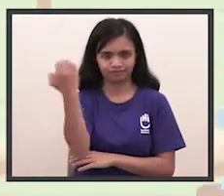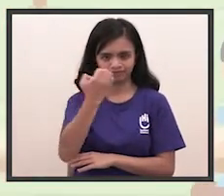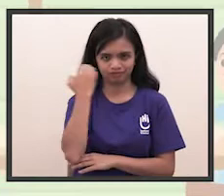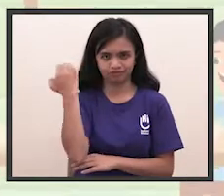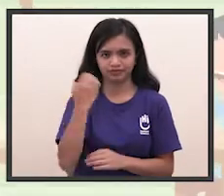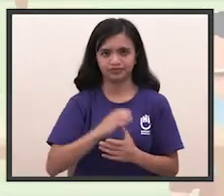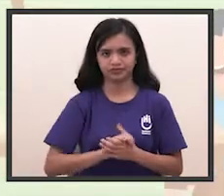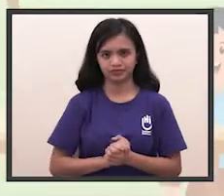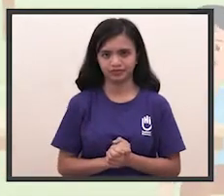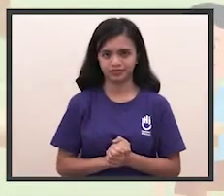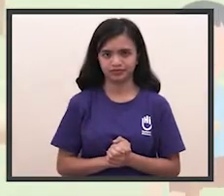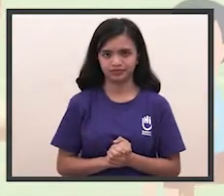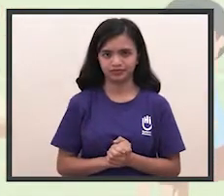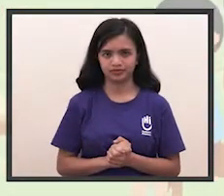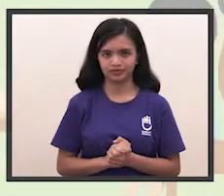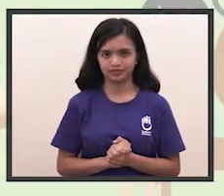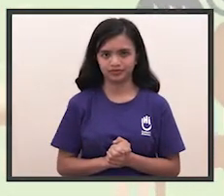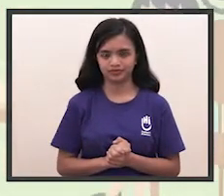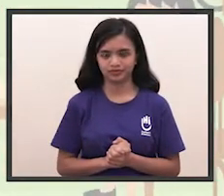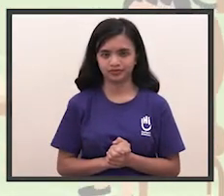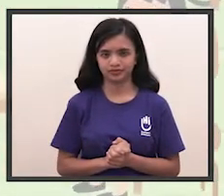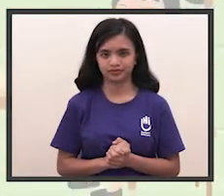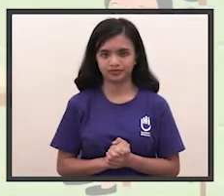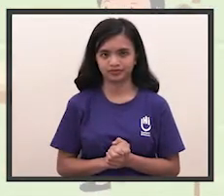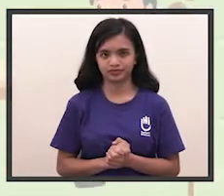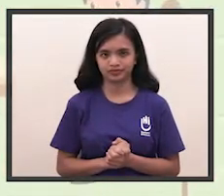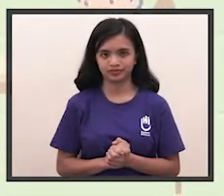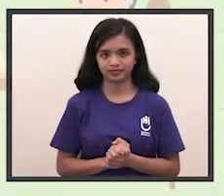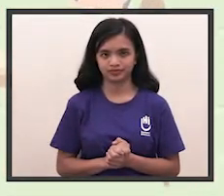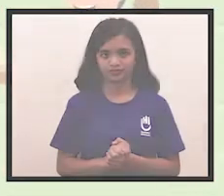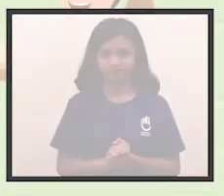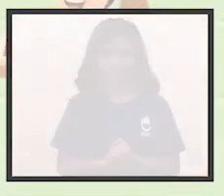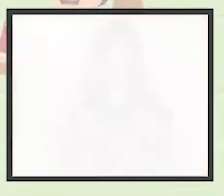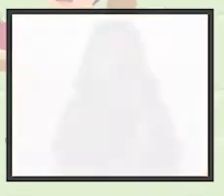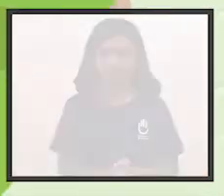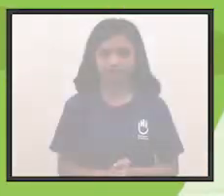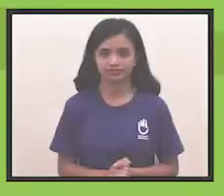before, during, and after an emergency.